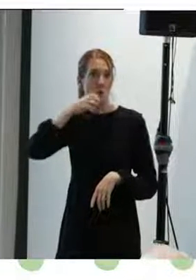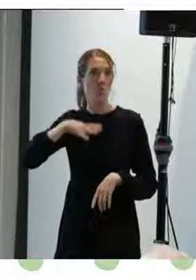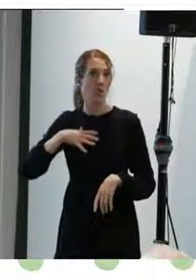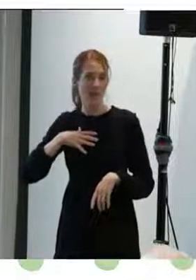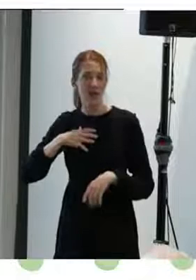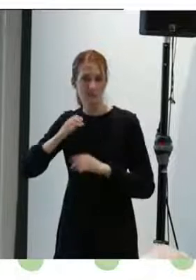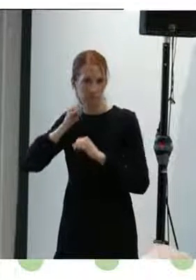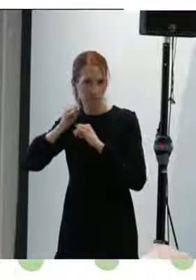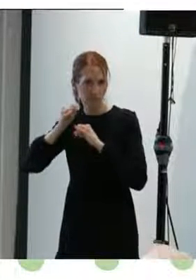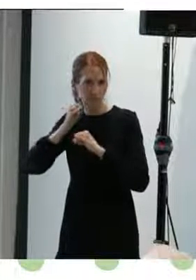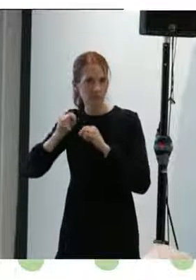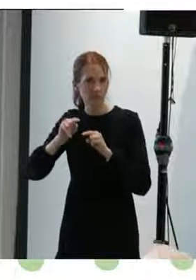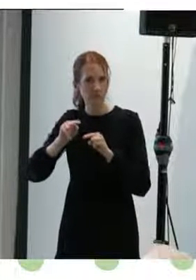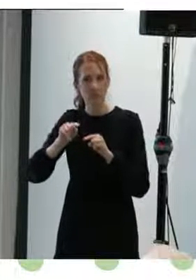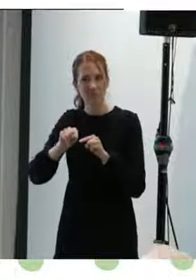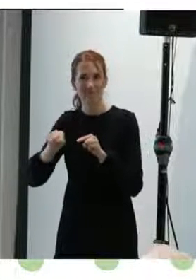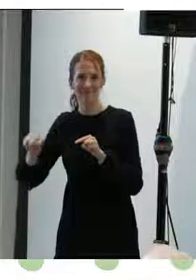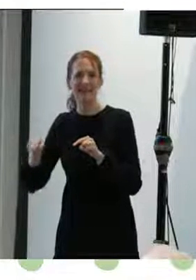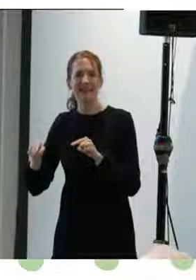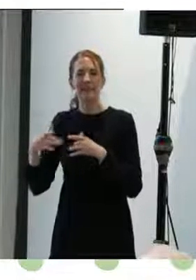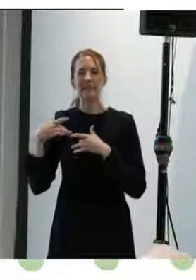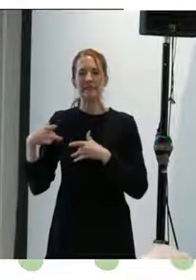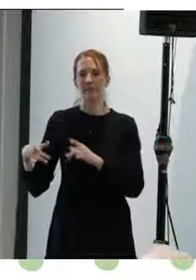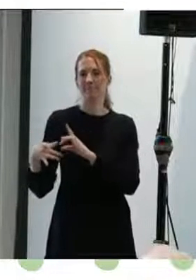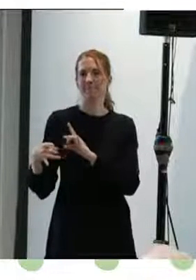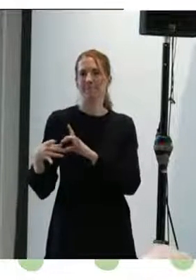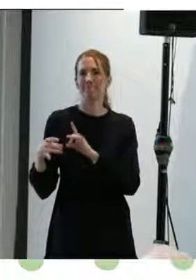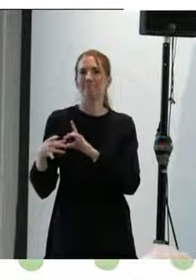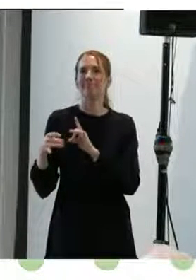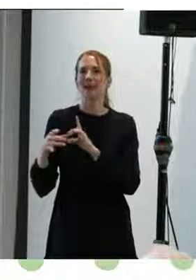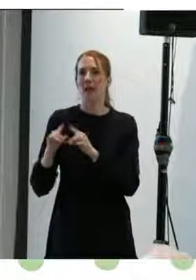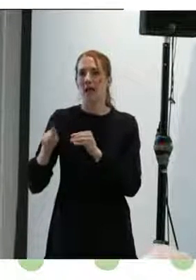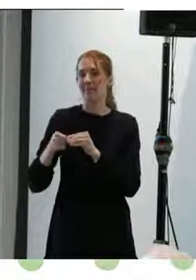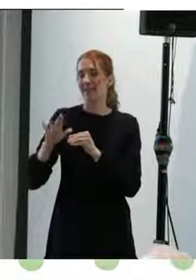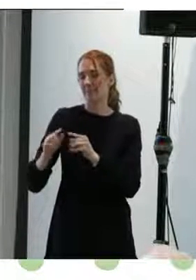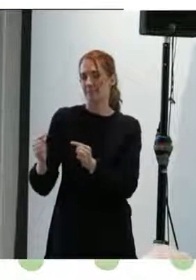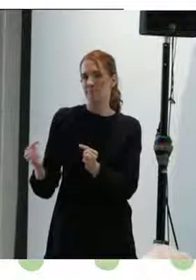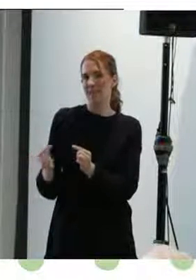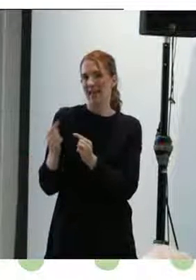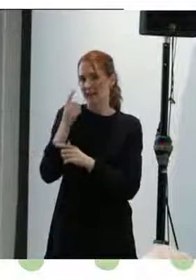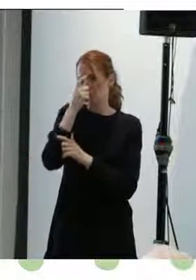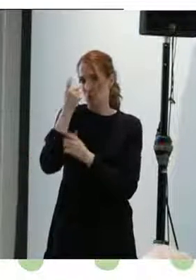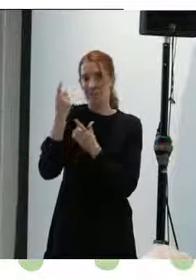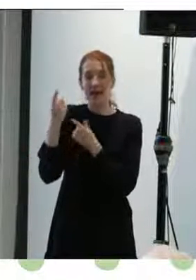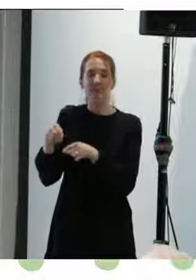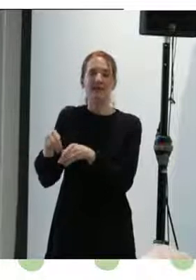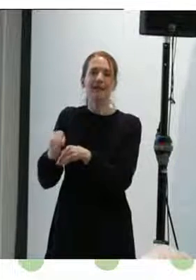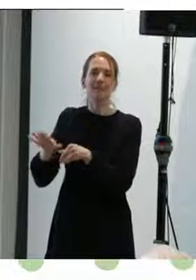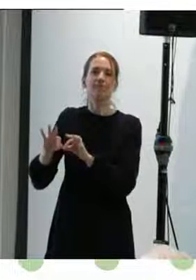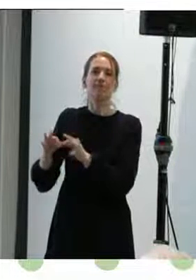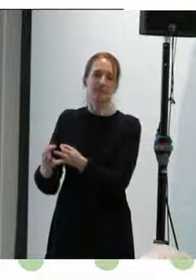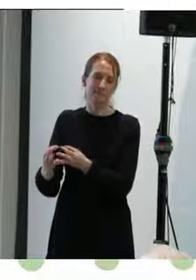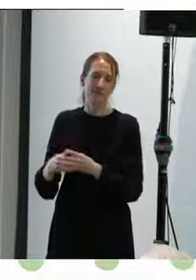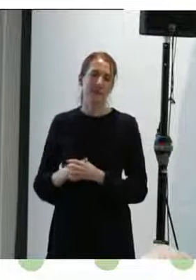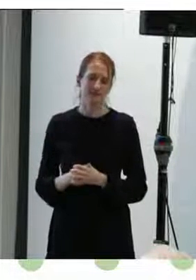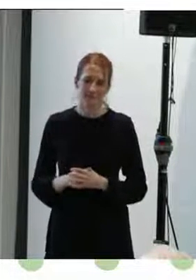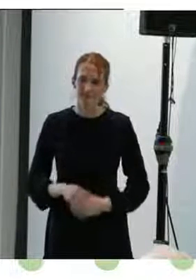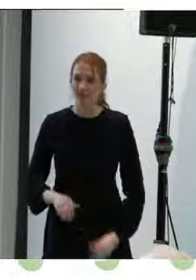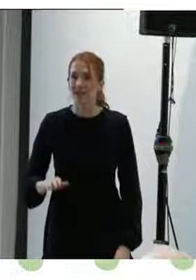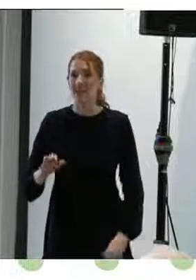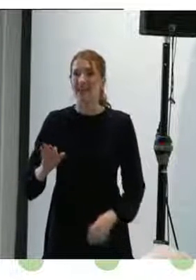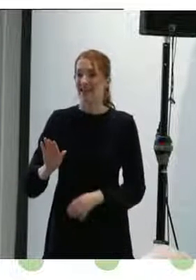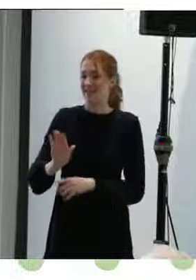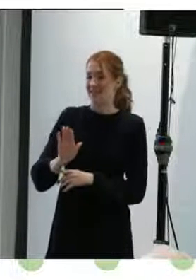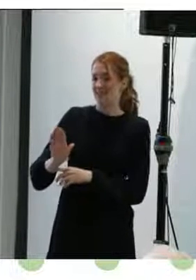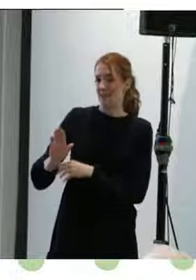I actually heard much more about narratives of pain and trauma that happened within the family. And their stories